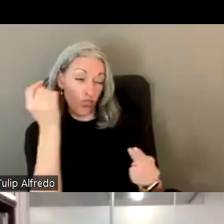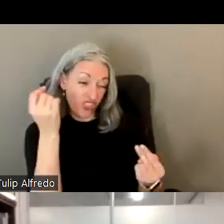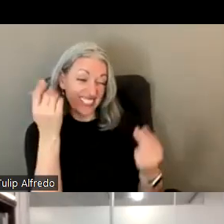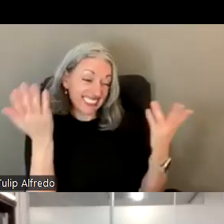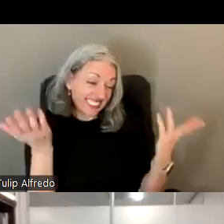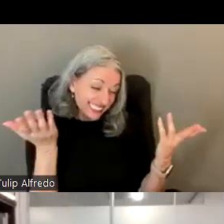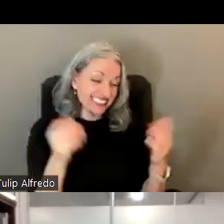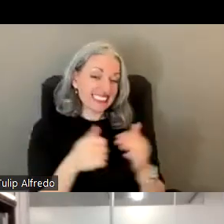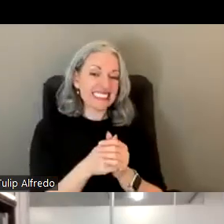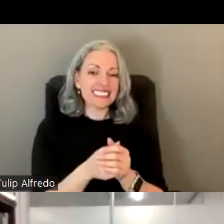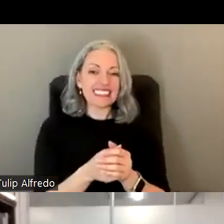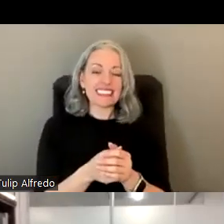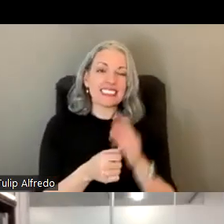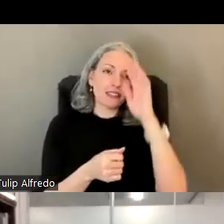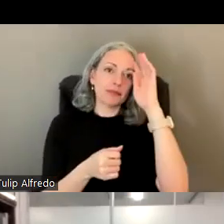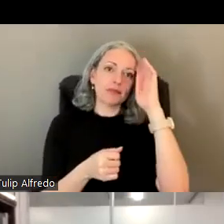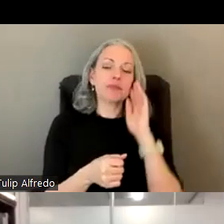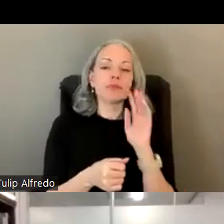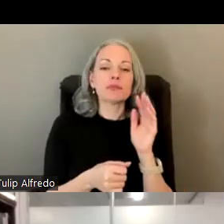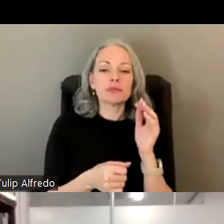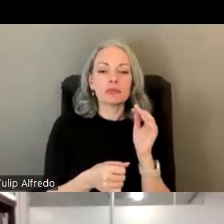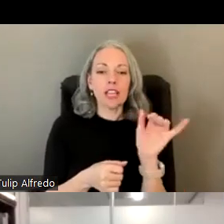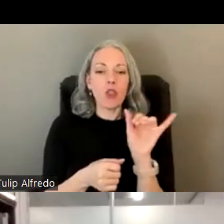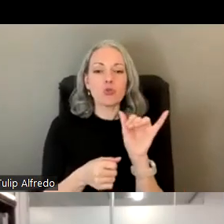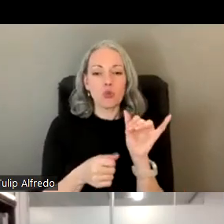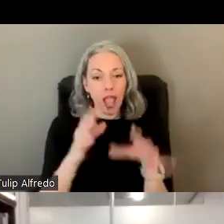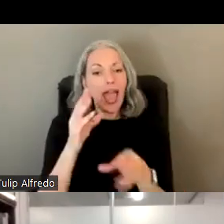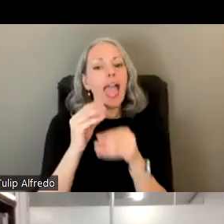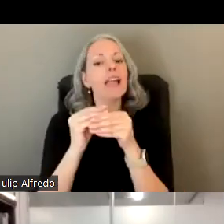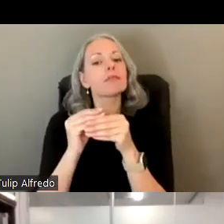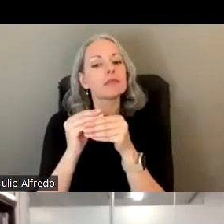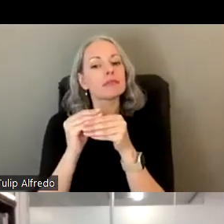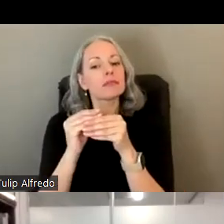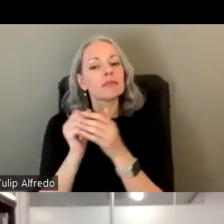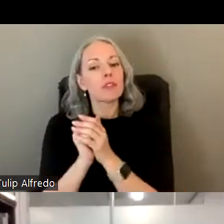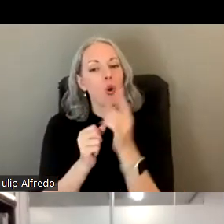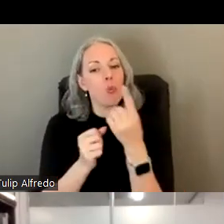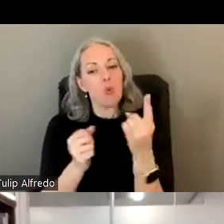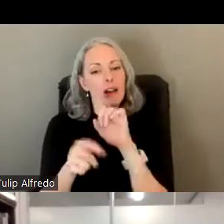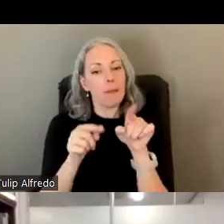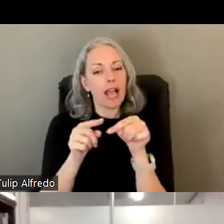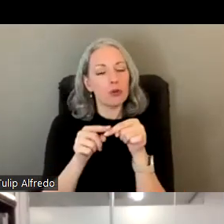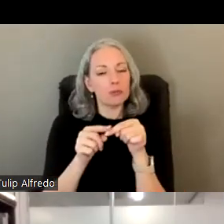respite at the side though for me. And then finally, I'll just say the one that's about